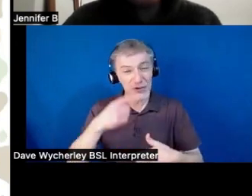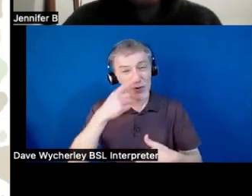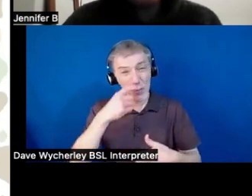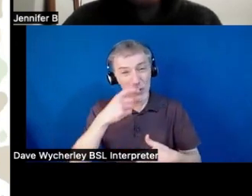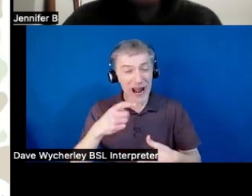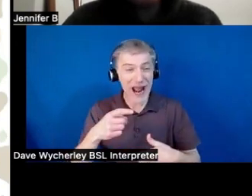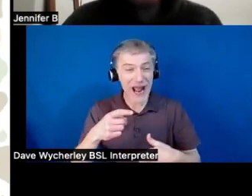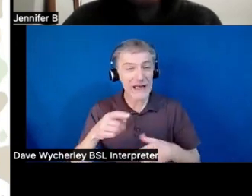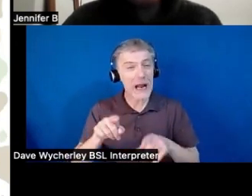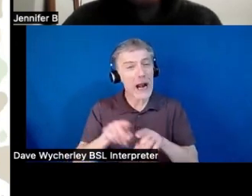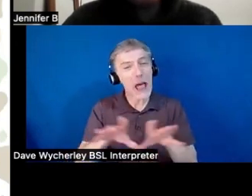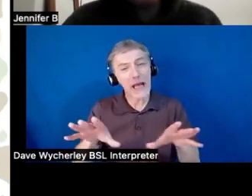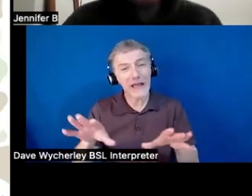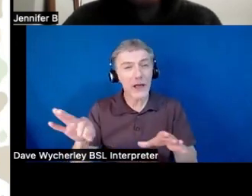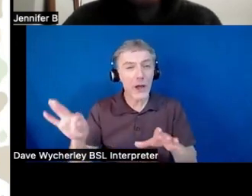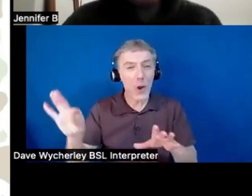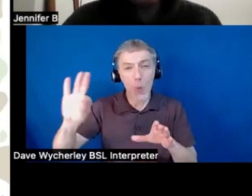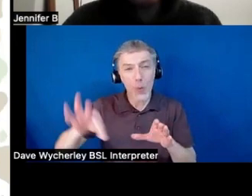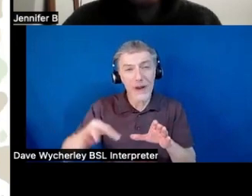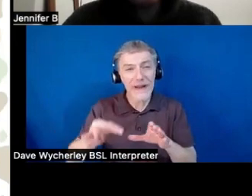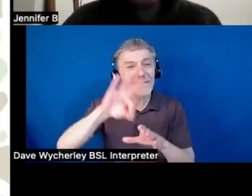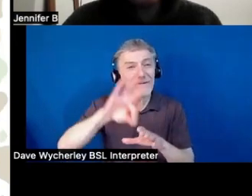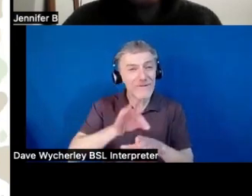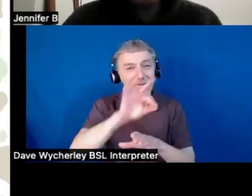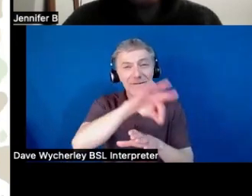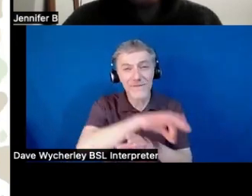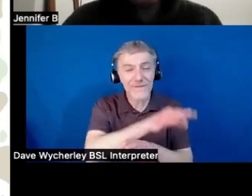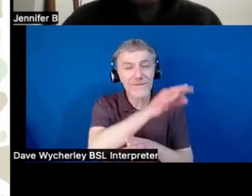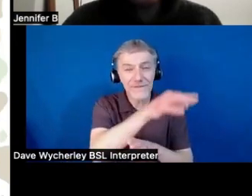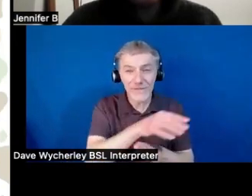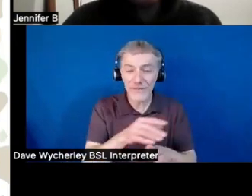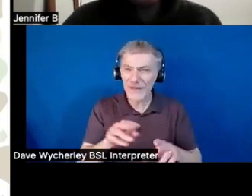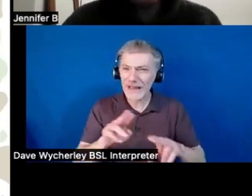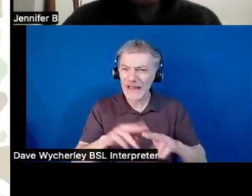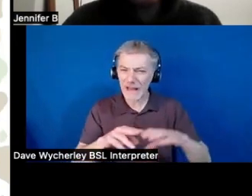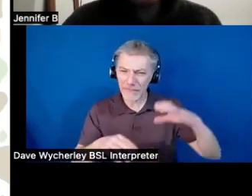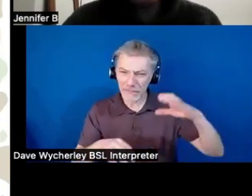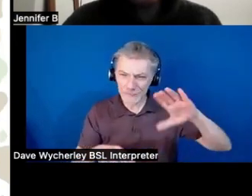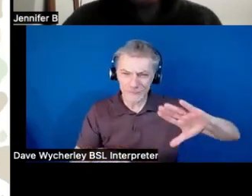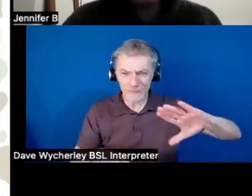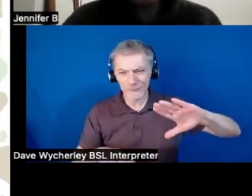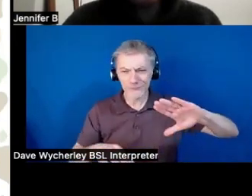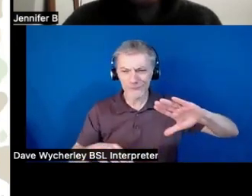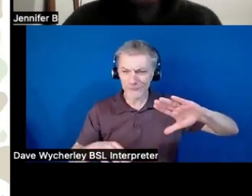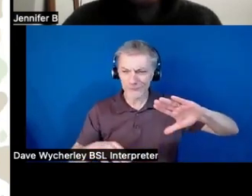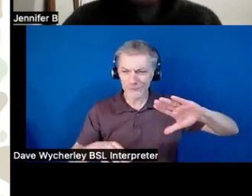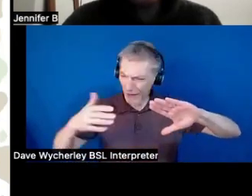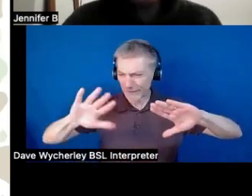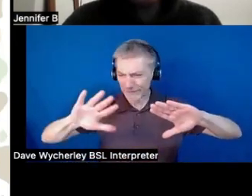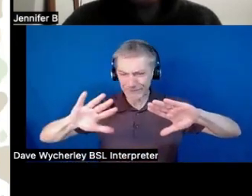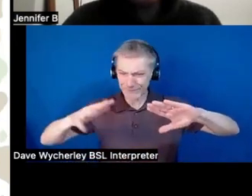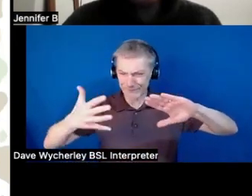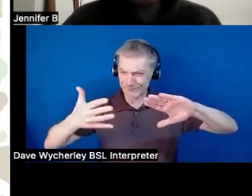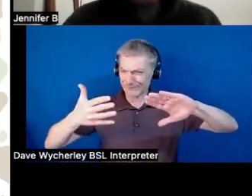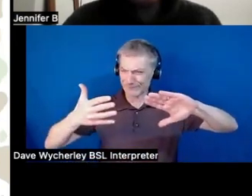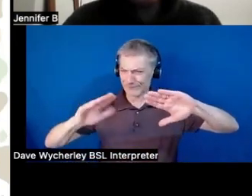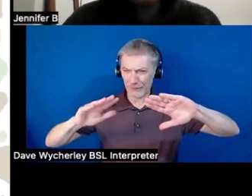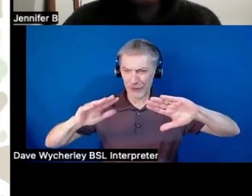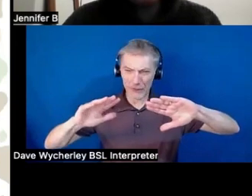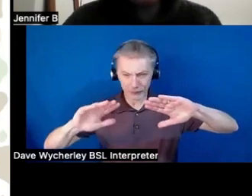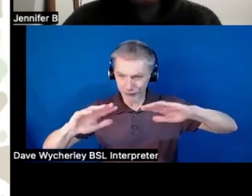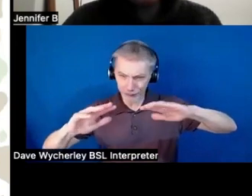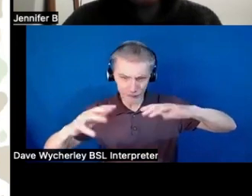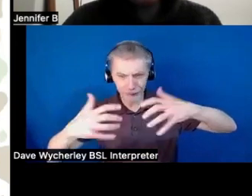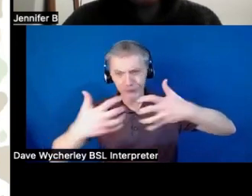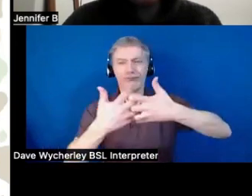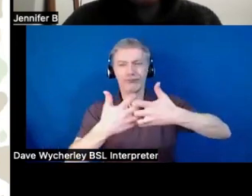weaving, which as two shapes don't quite make sense together, but somehow the form kind of creates this meshing, this